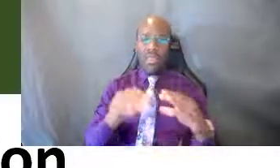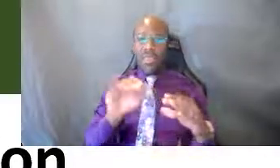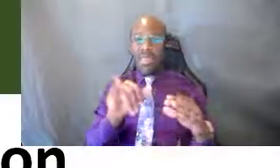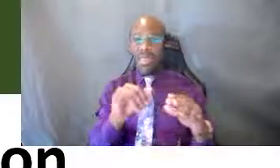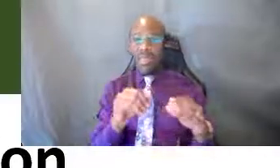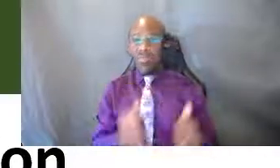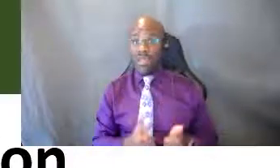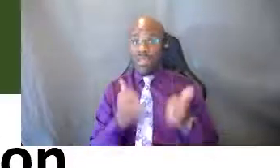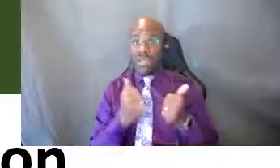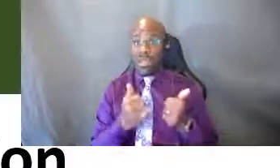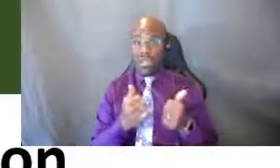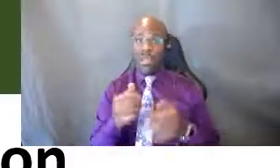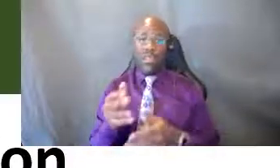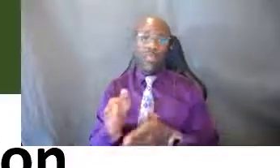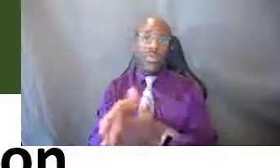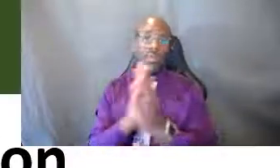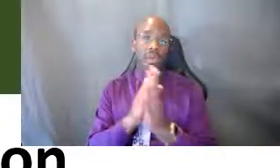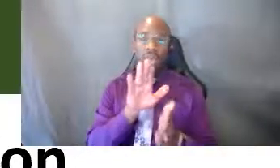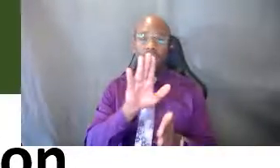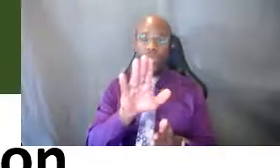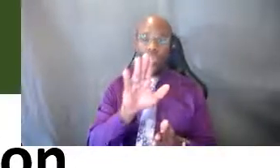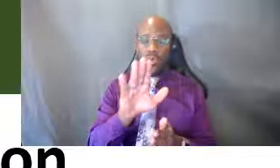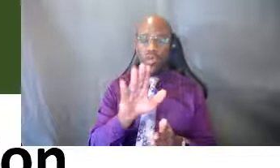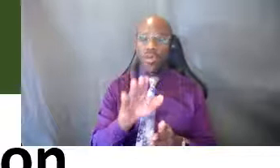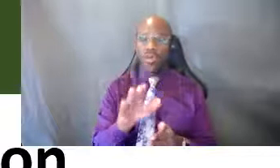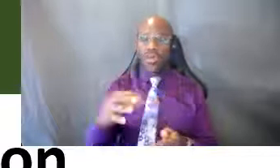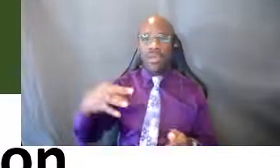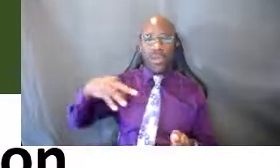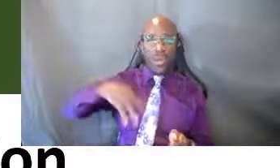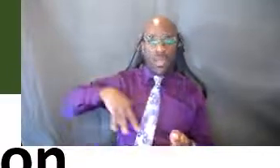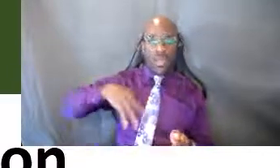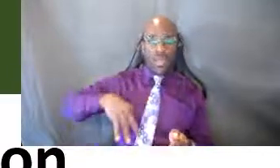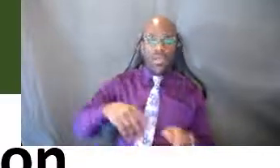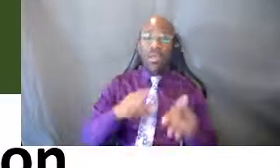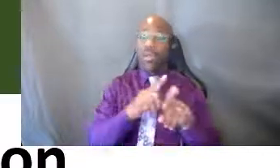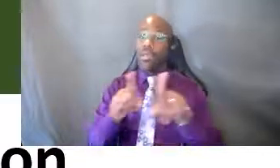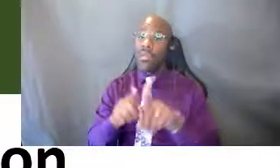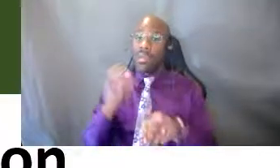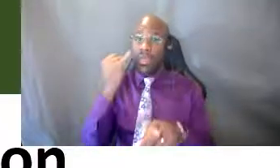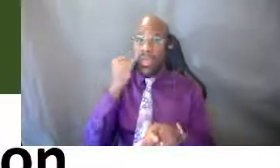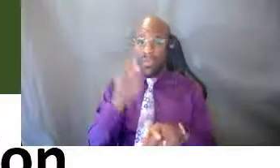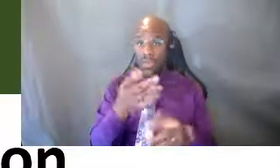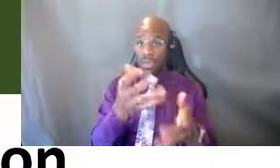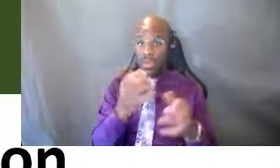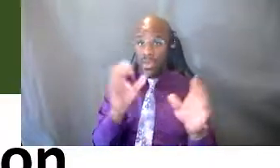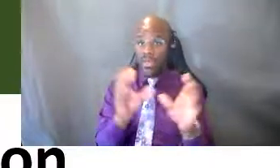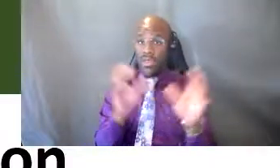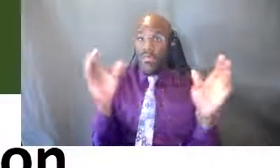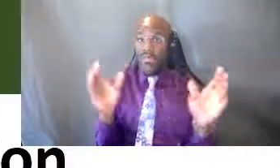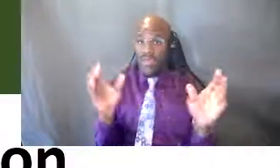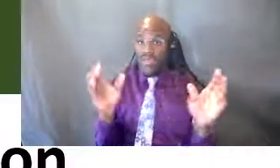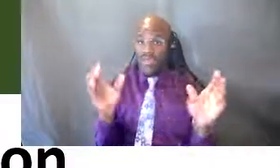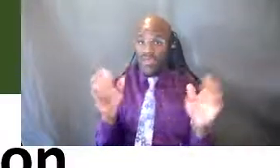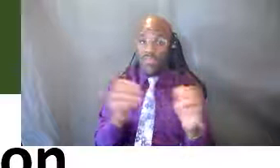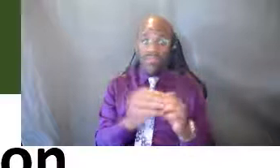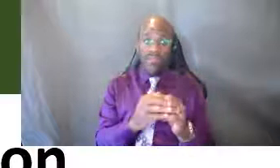And also to get your certificate, if you are seeking those credits, and your attorney seeking those credits,